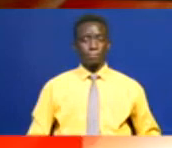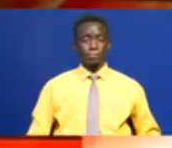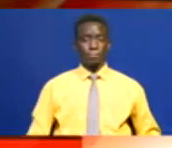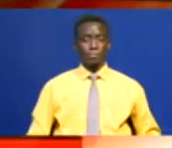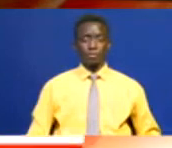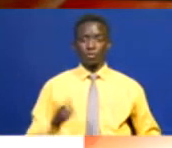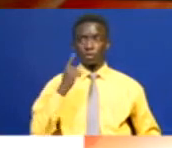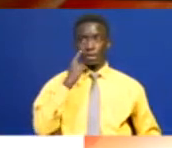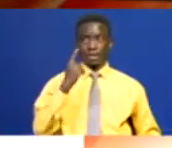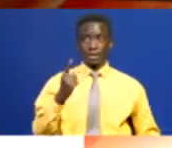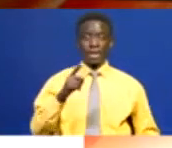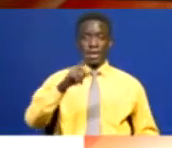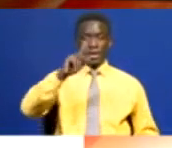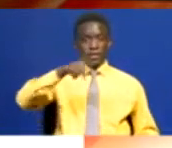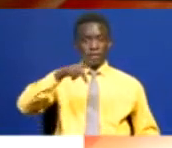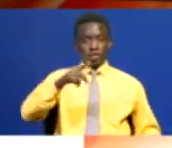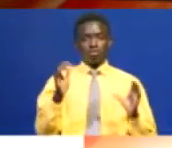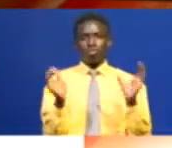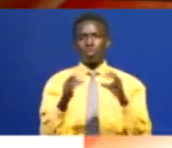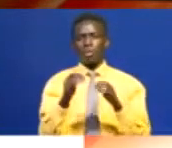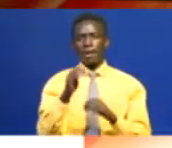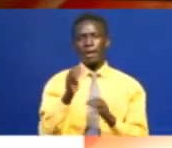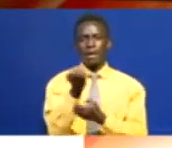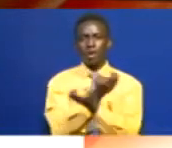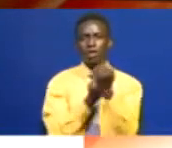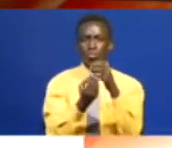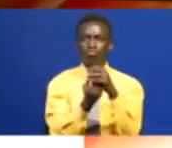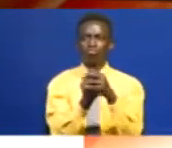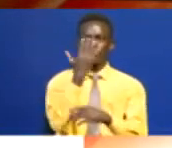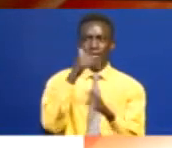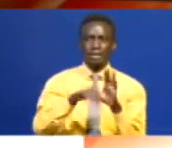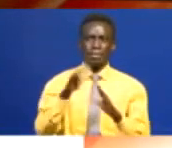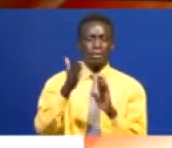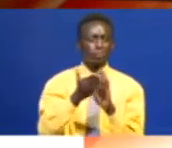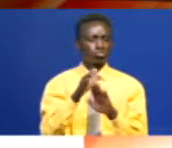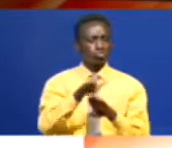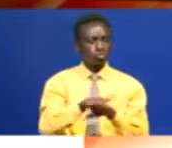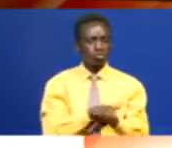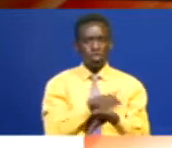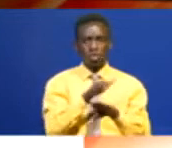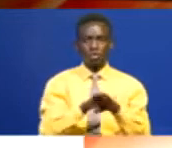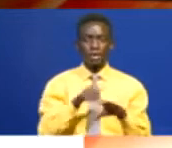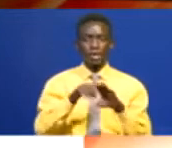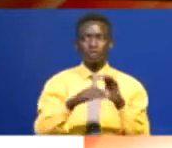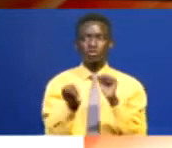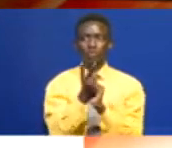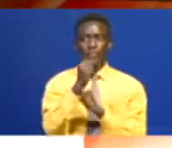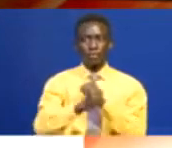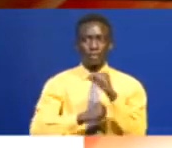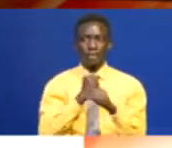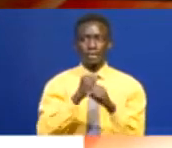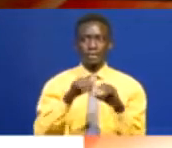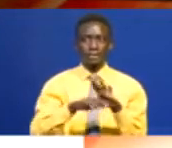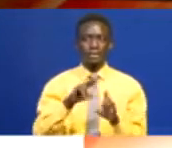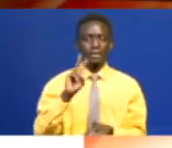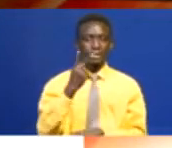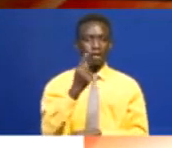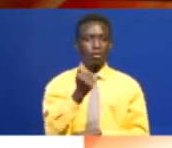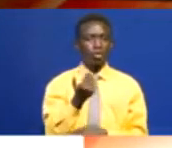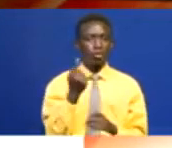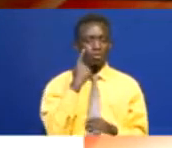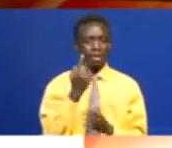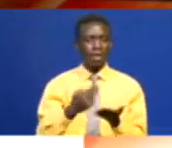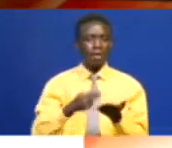Across the borders, the Philippine economy grew at its slowest pace in nearly 12 years in the second quarter as high inflation